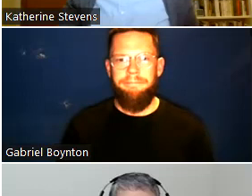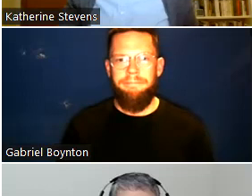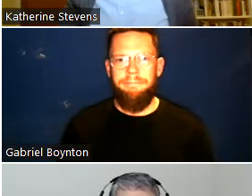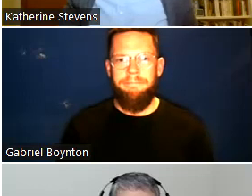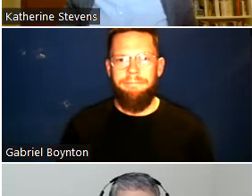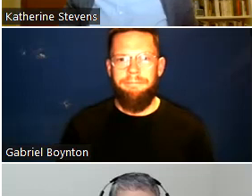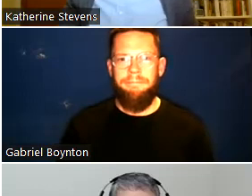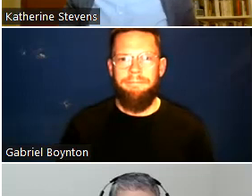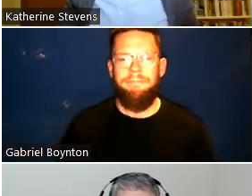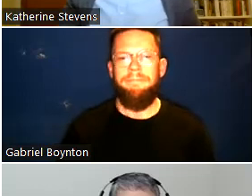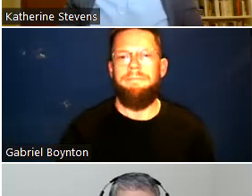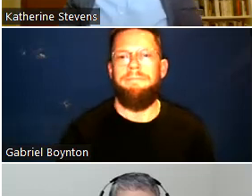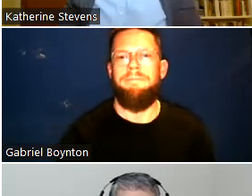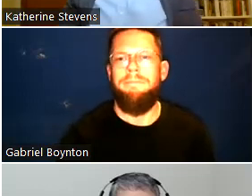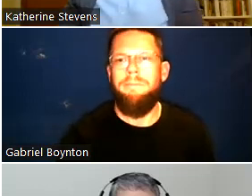Let's start letting folks in.